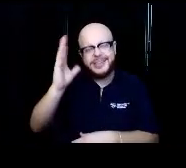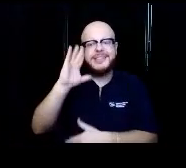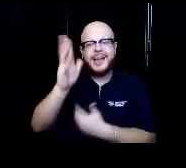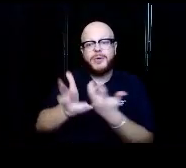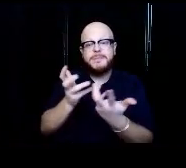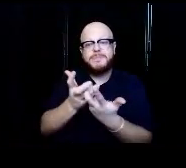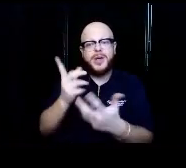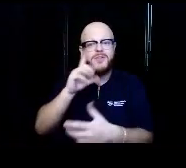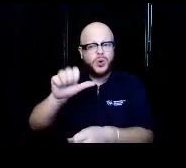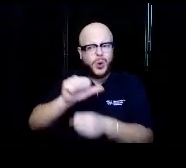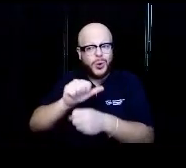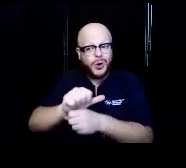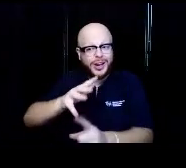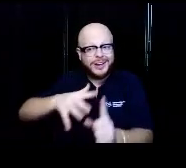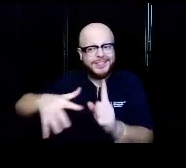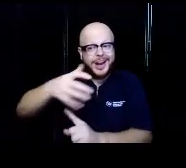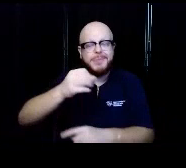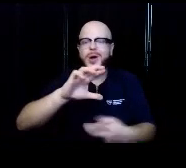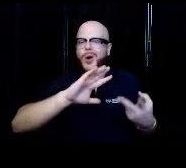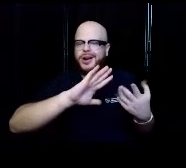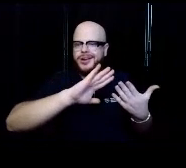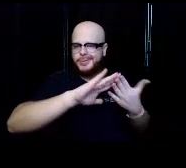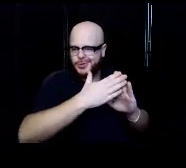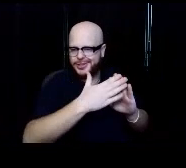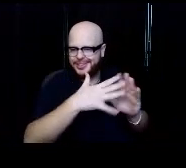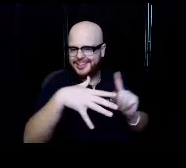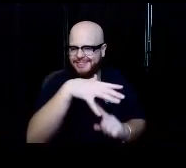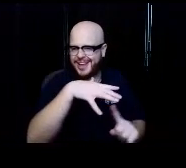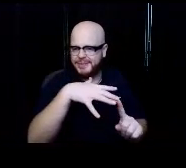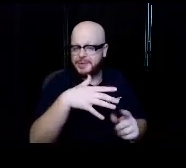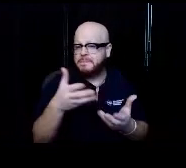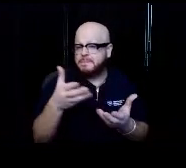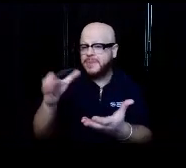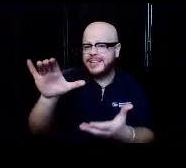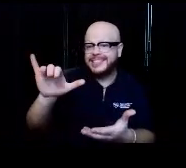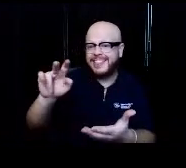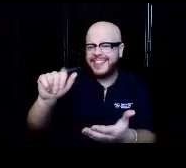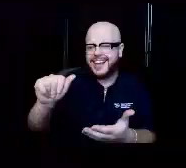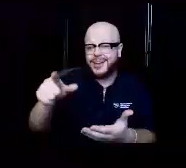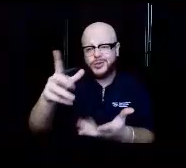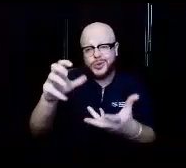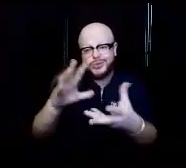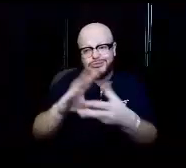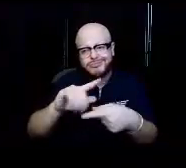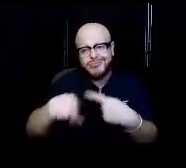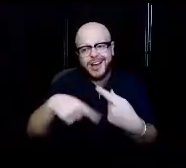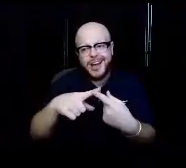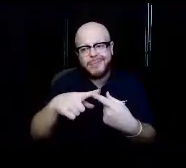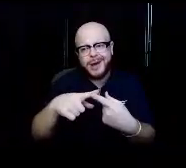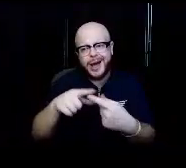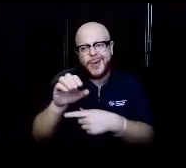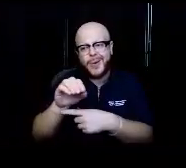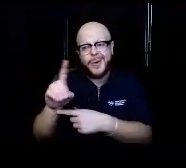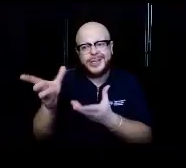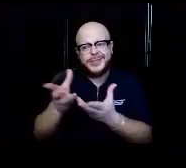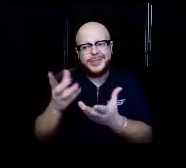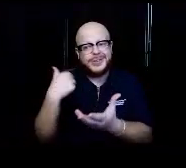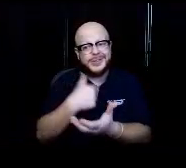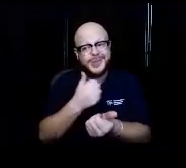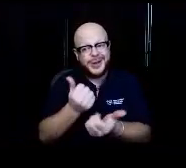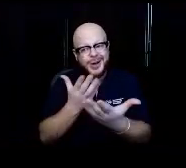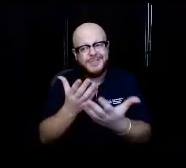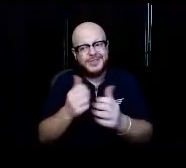community environments. Cynthia, would you like to share more about the services OOD offers? Sure.